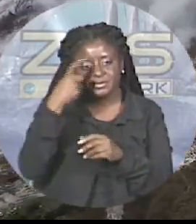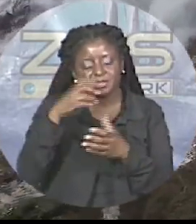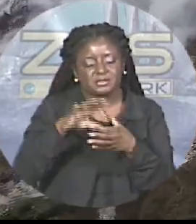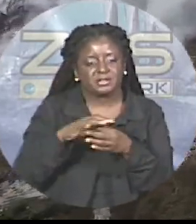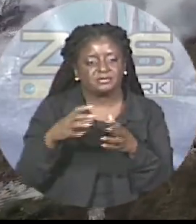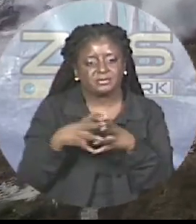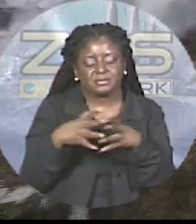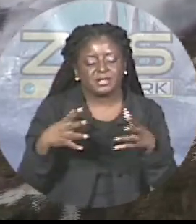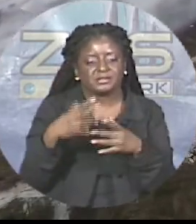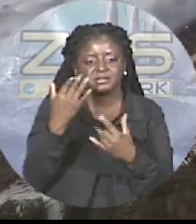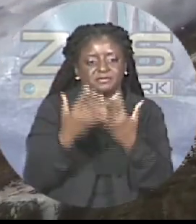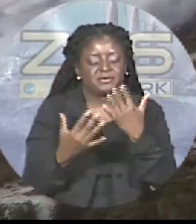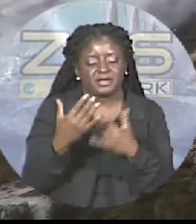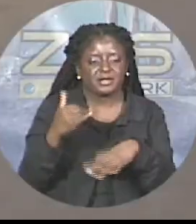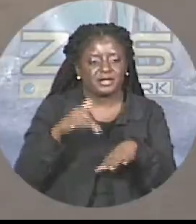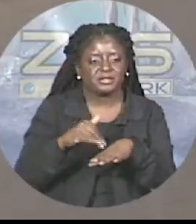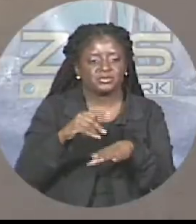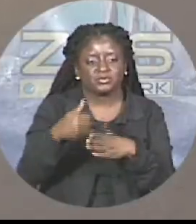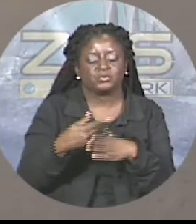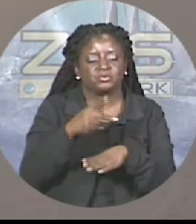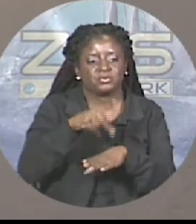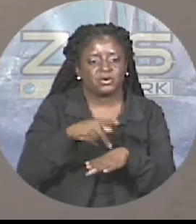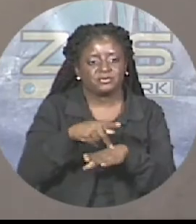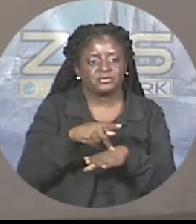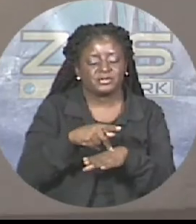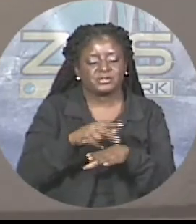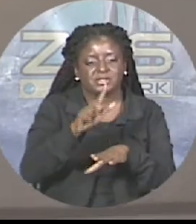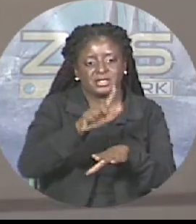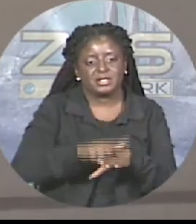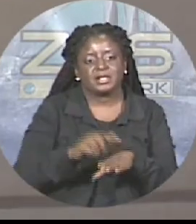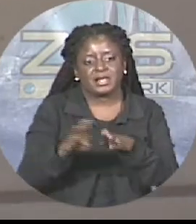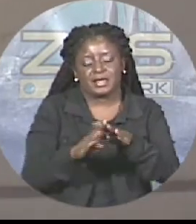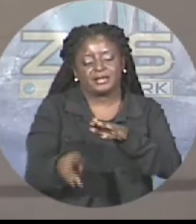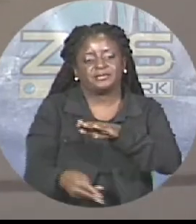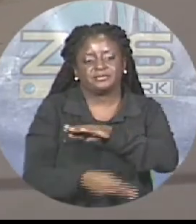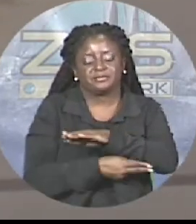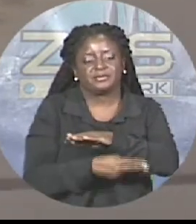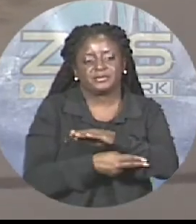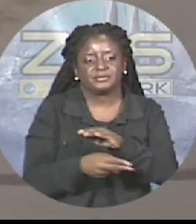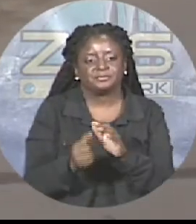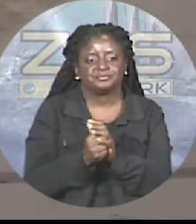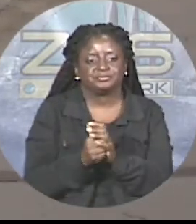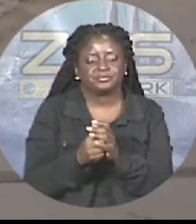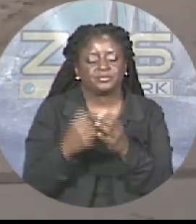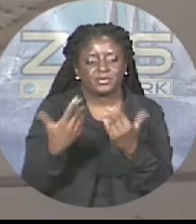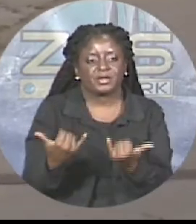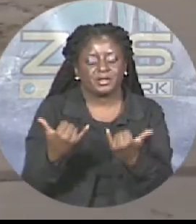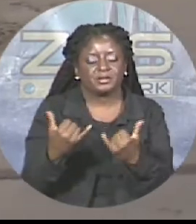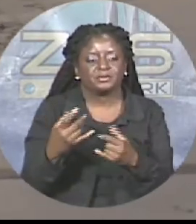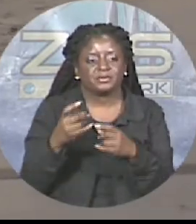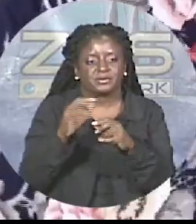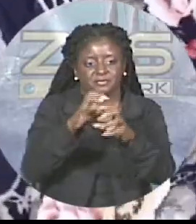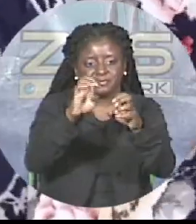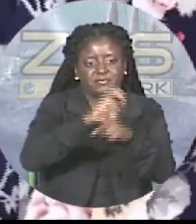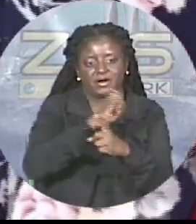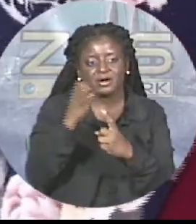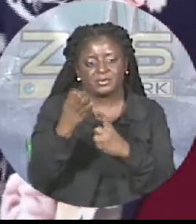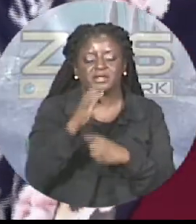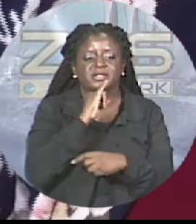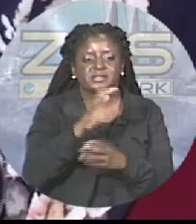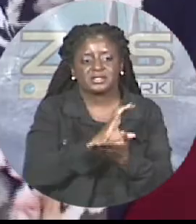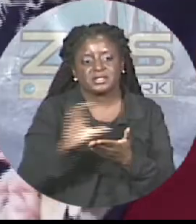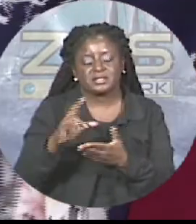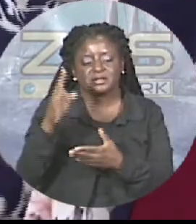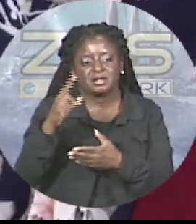inferno at the New Providence landfill. Fast forward to August and the environment is cleaner and homes seem livable again. But for